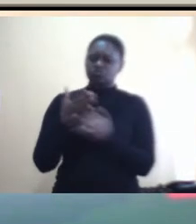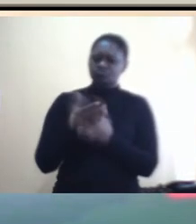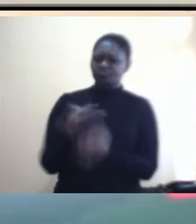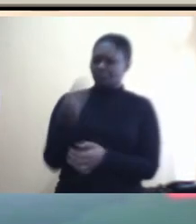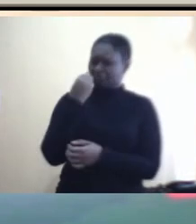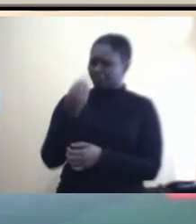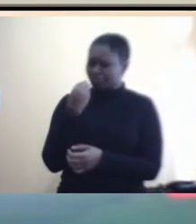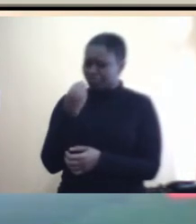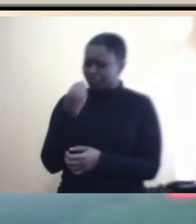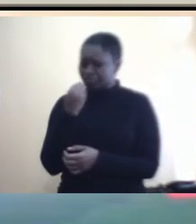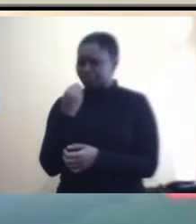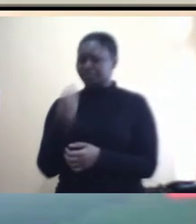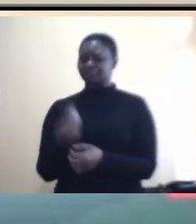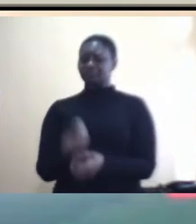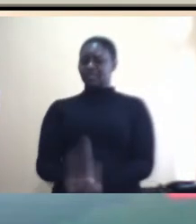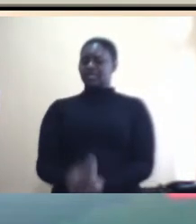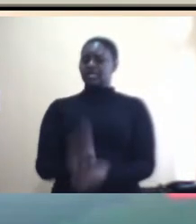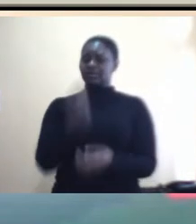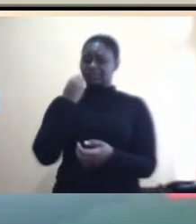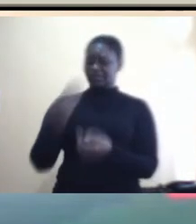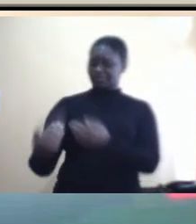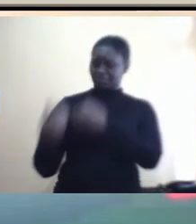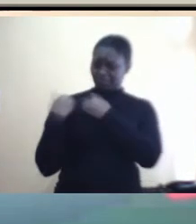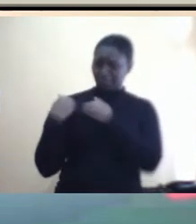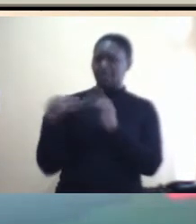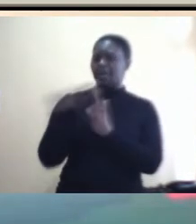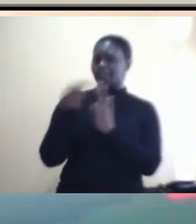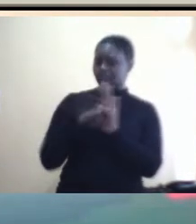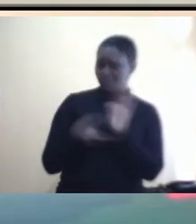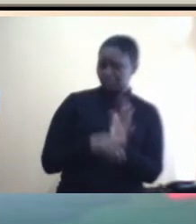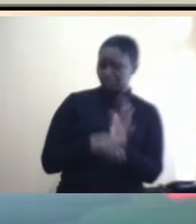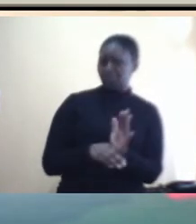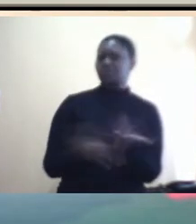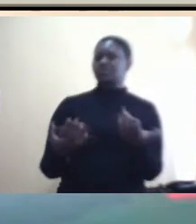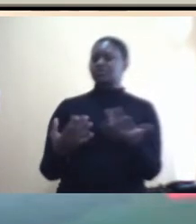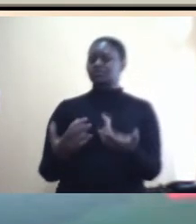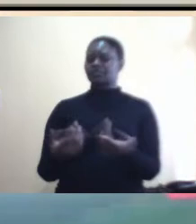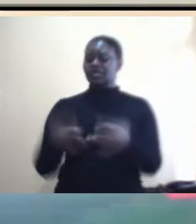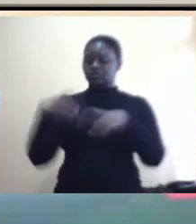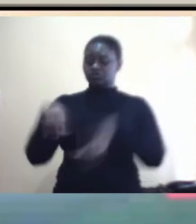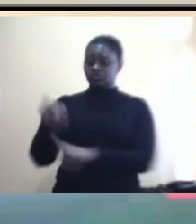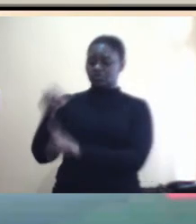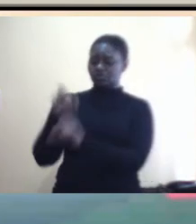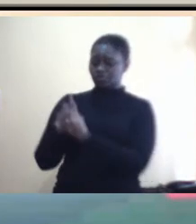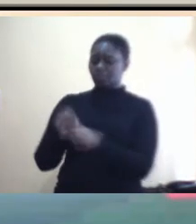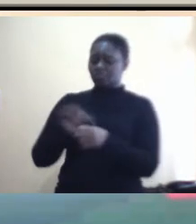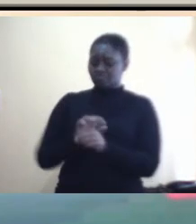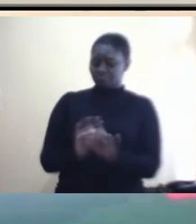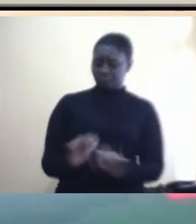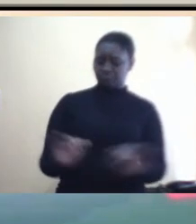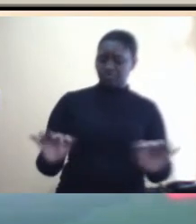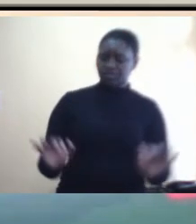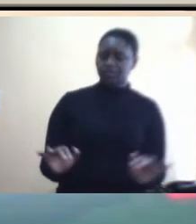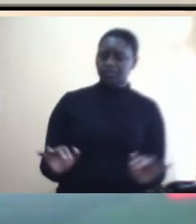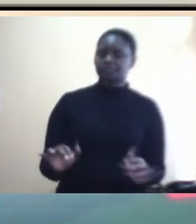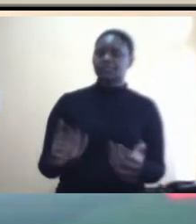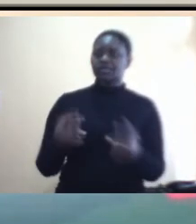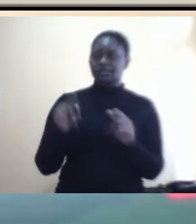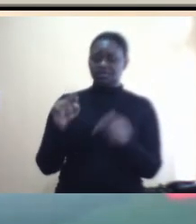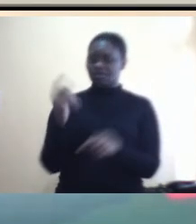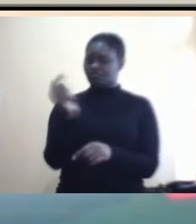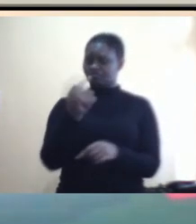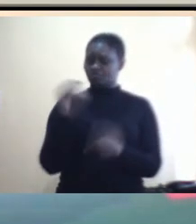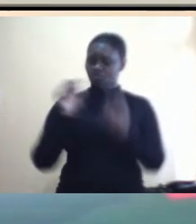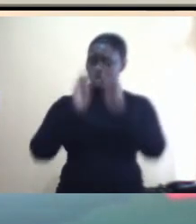and nutrition security program, Chairperson, as the COVID-19 pandemic unfolds around the